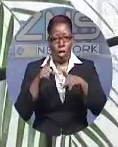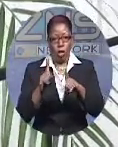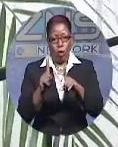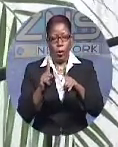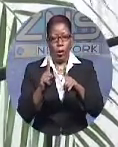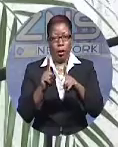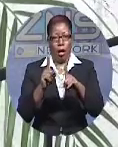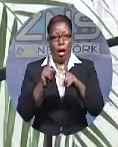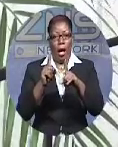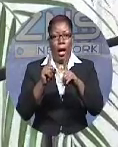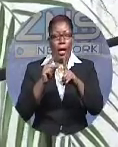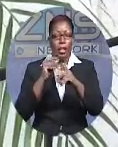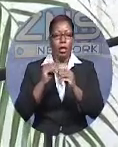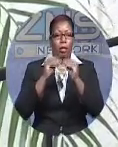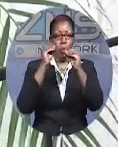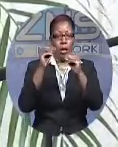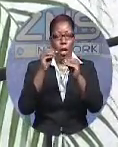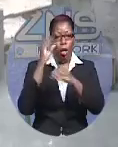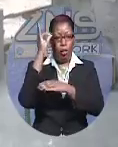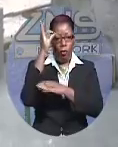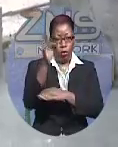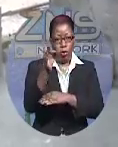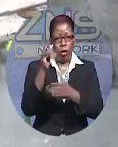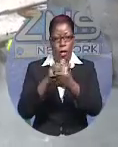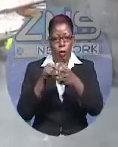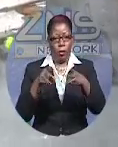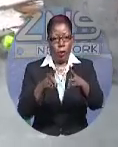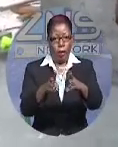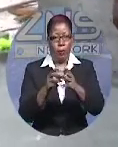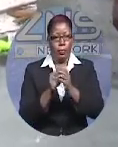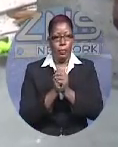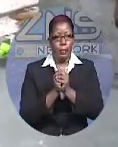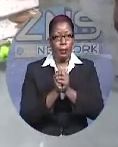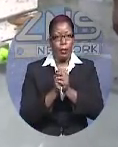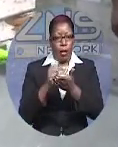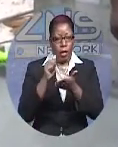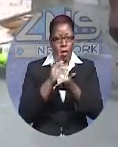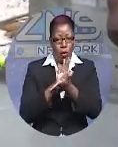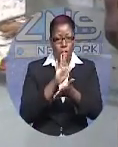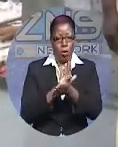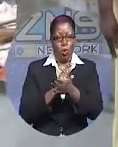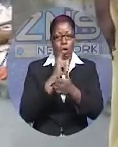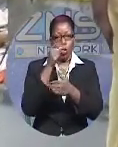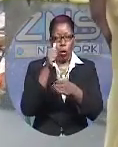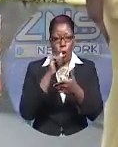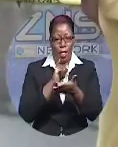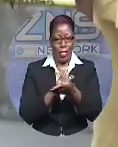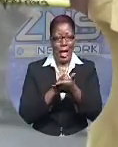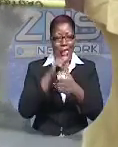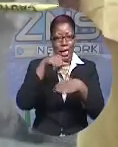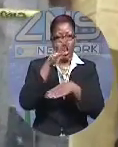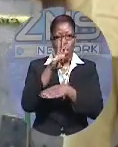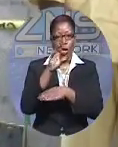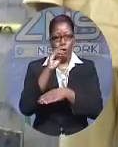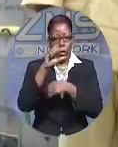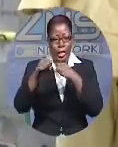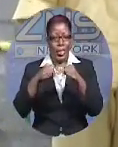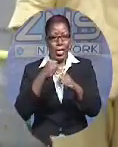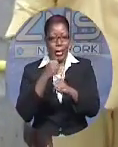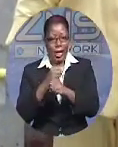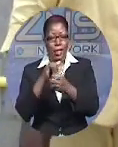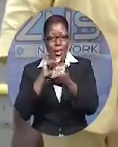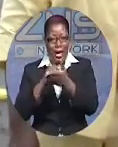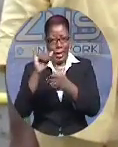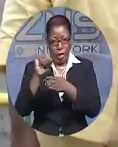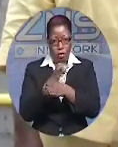project our future employment in that direction. The LJM Academy's goal is to ensure that in 40 years, the maritime